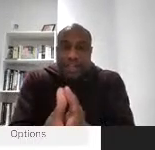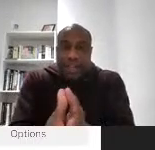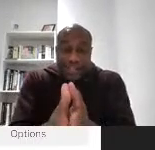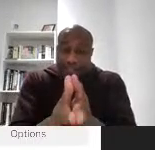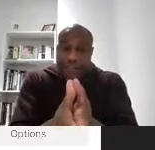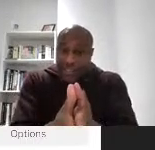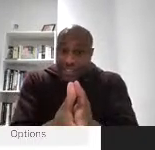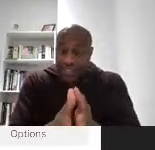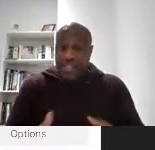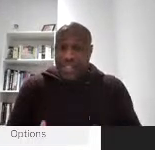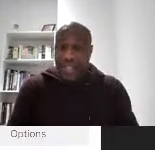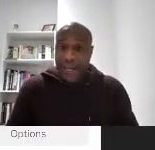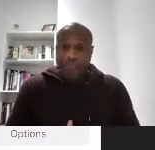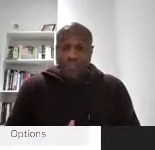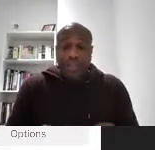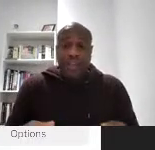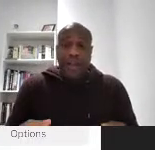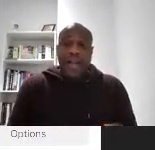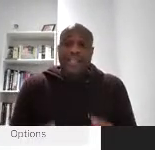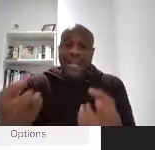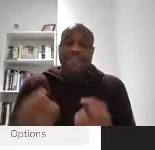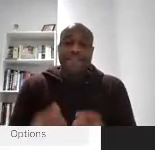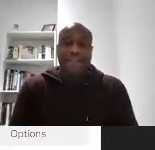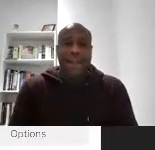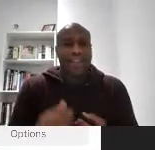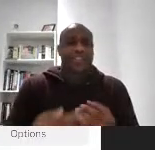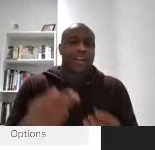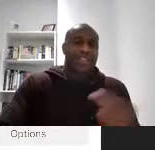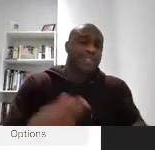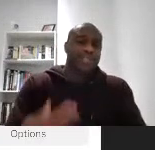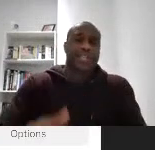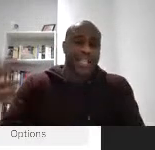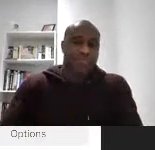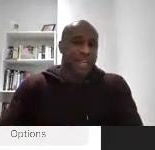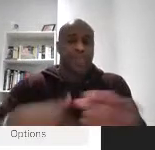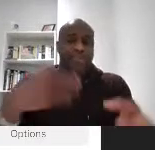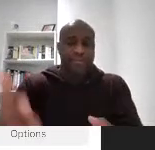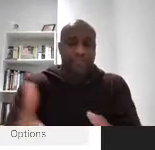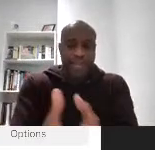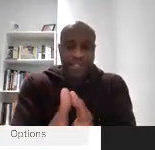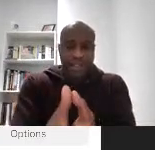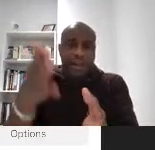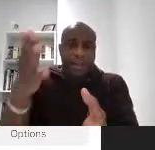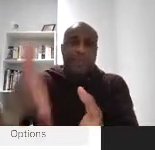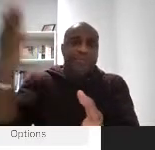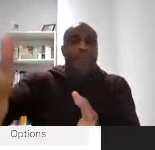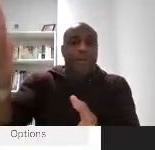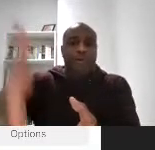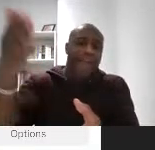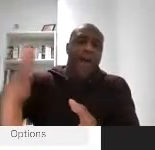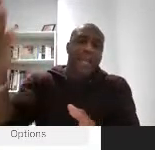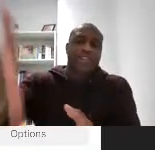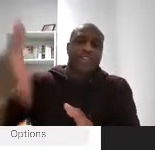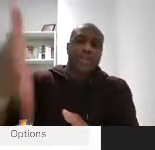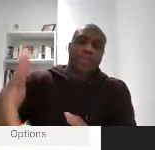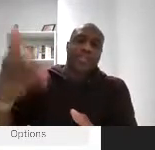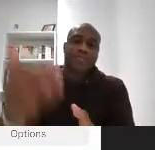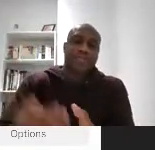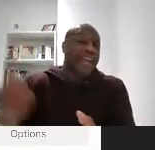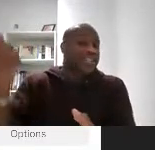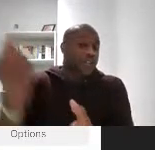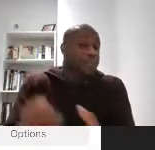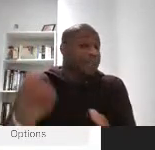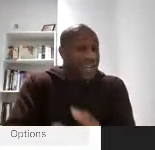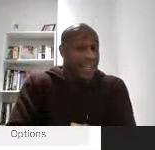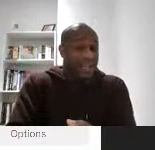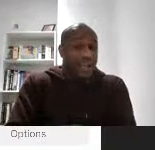I was inclined and invest into this idea, then I can take your feedback and then start to use it to iterate and to pivot and to move forward with how we actually launch with